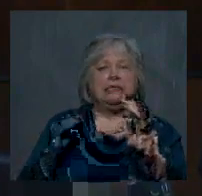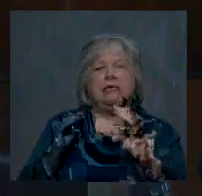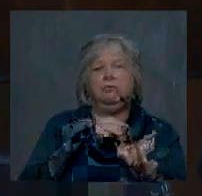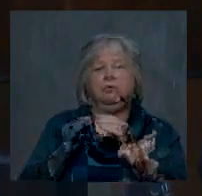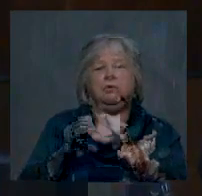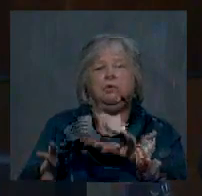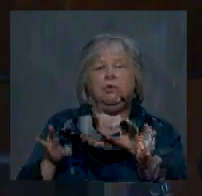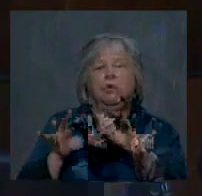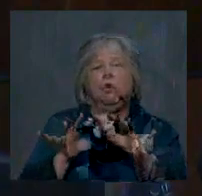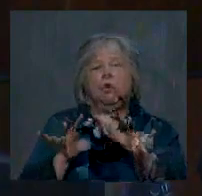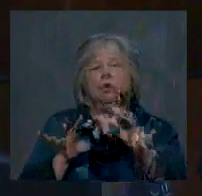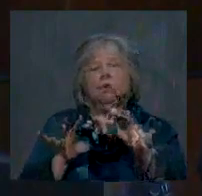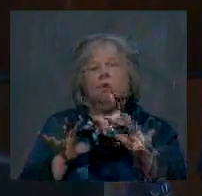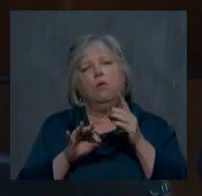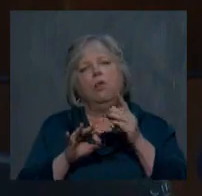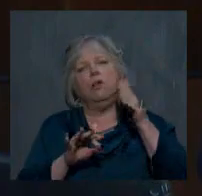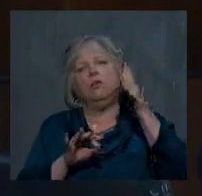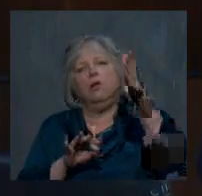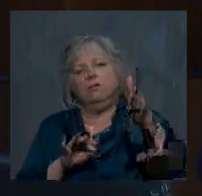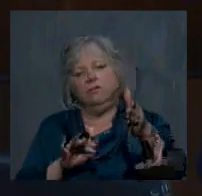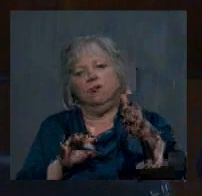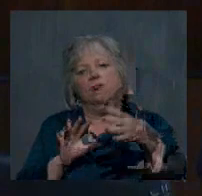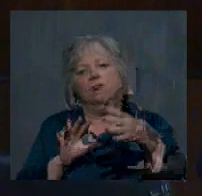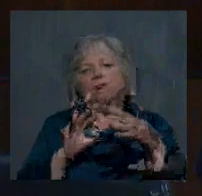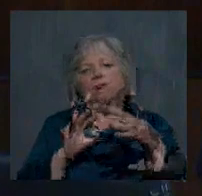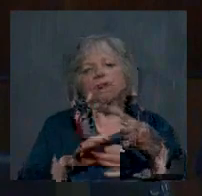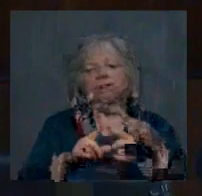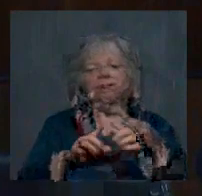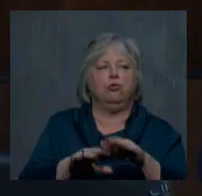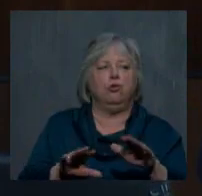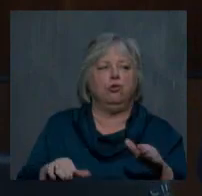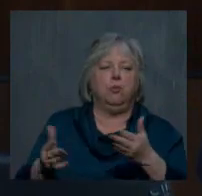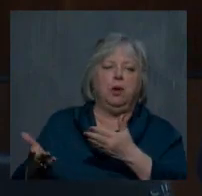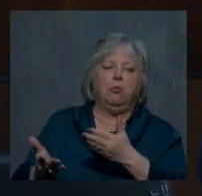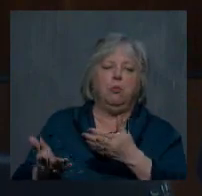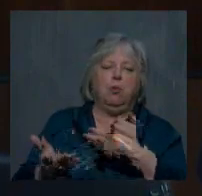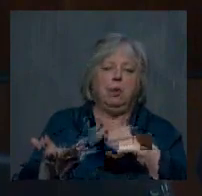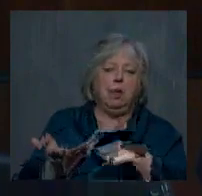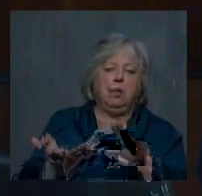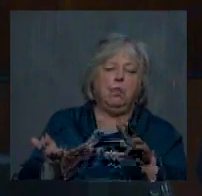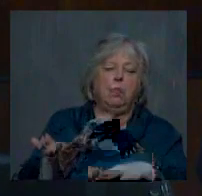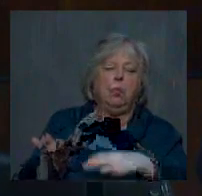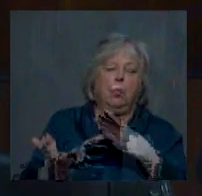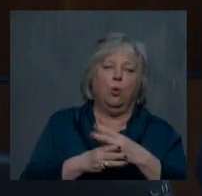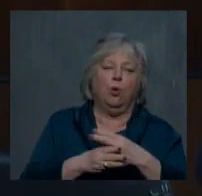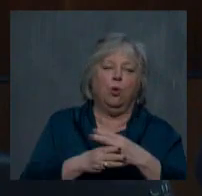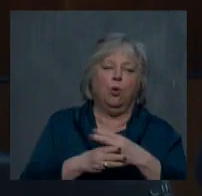long term related to children that are being